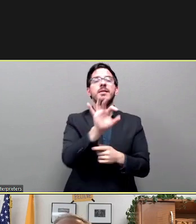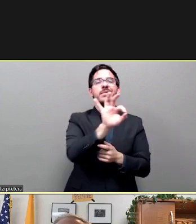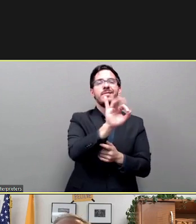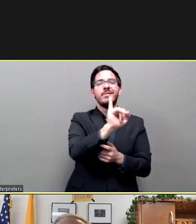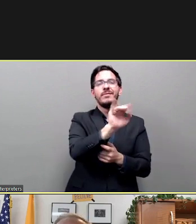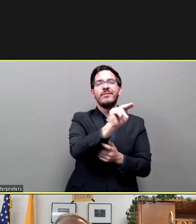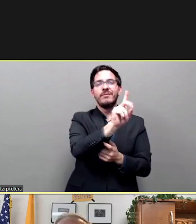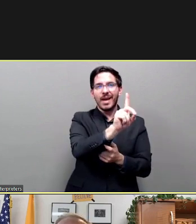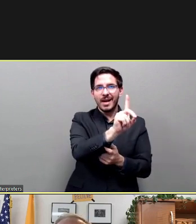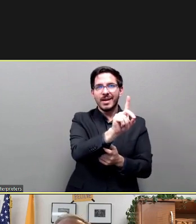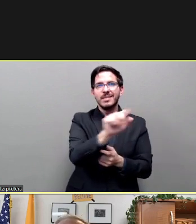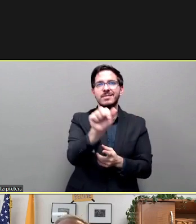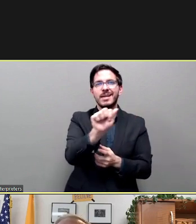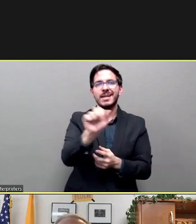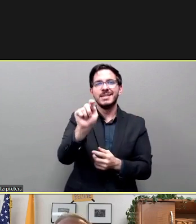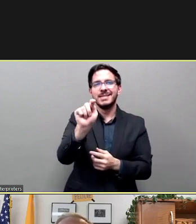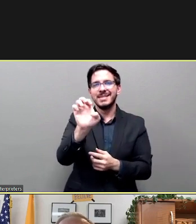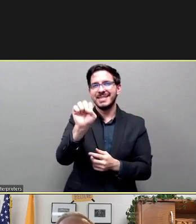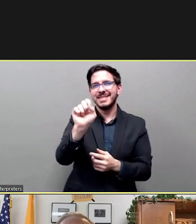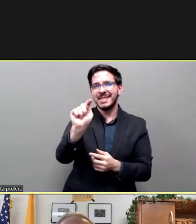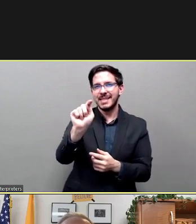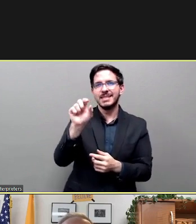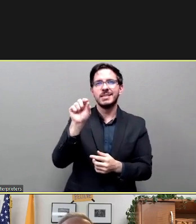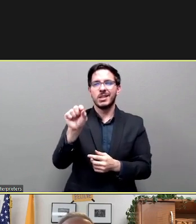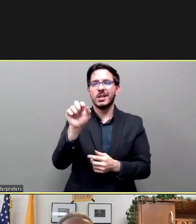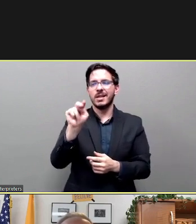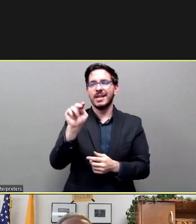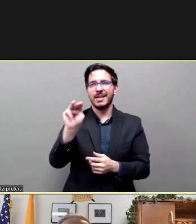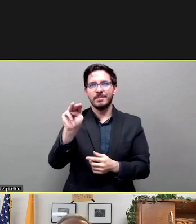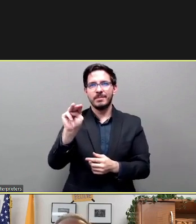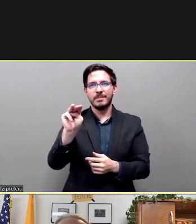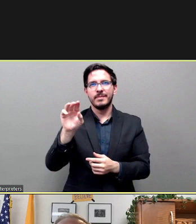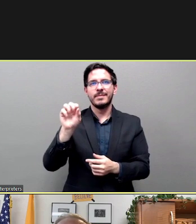findatestnm.org. And so we encourage people to use that resource as